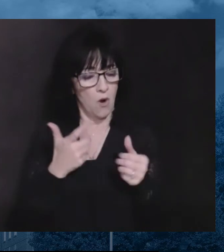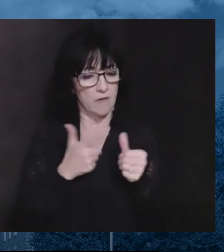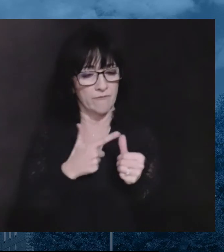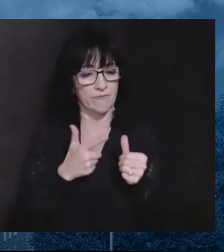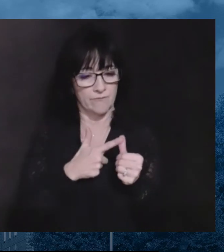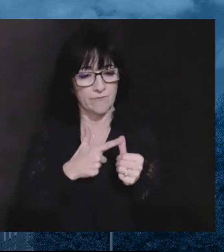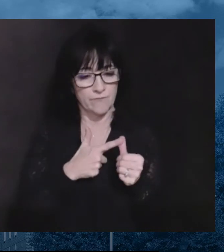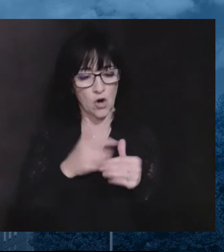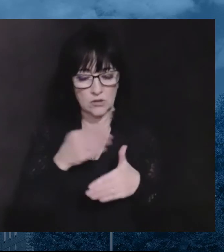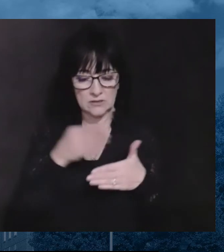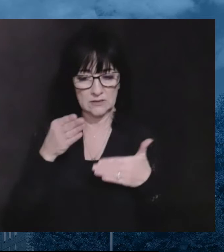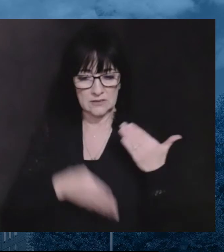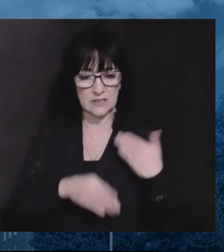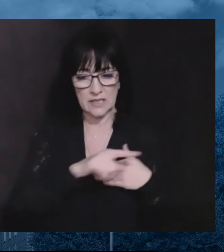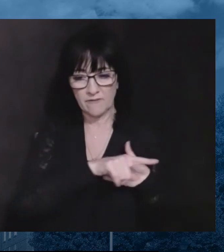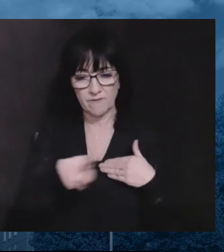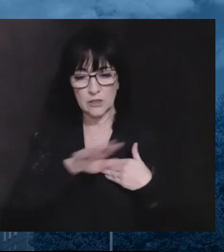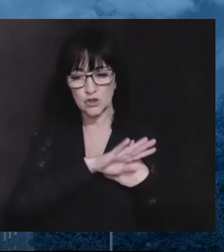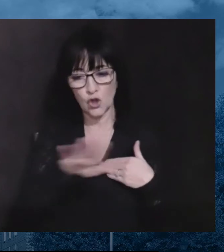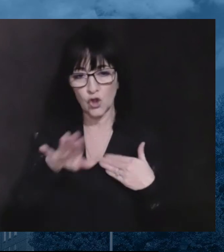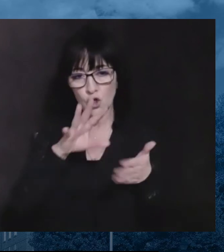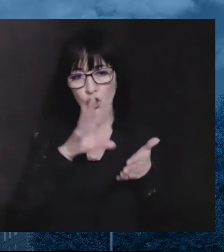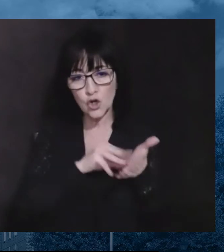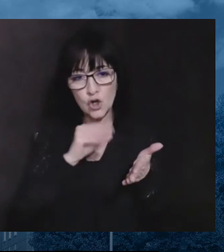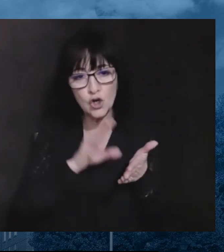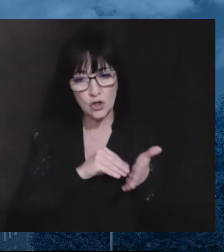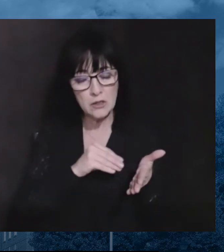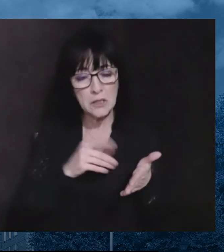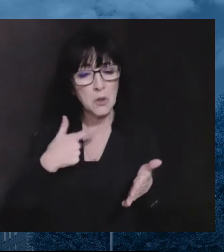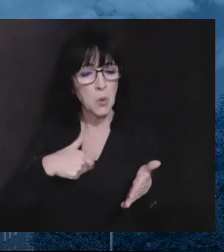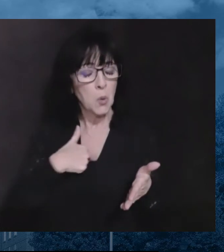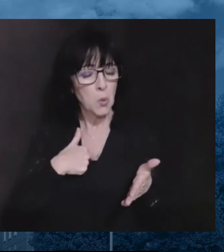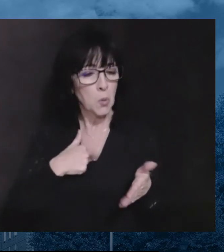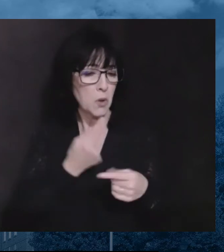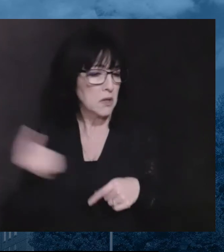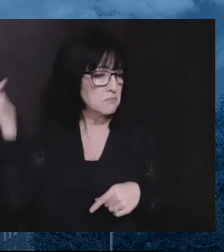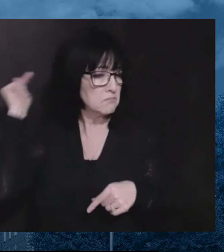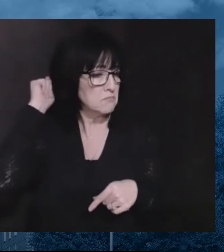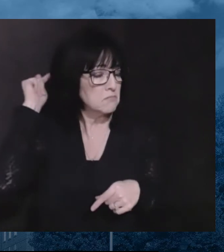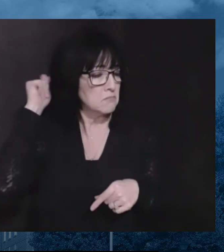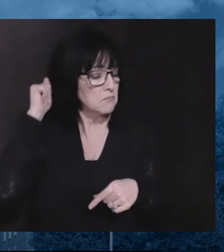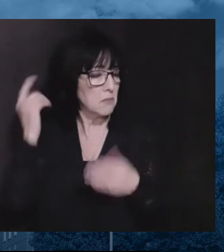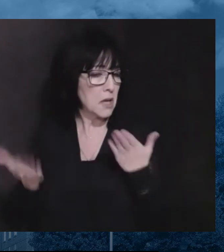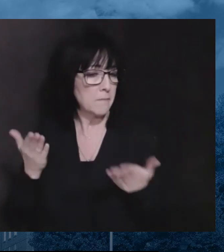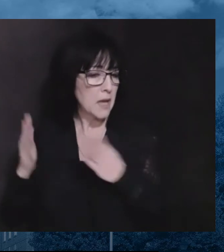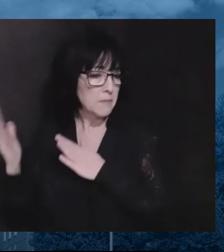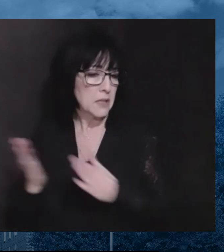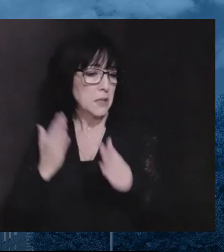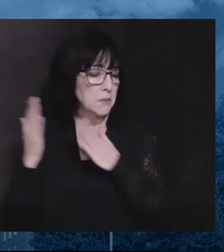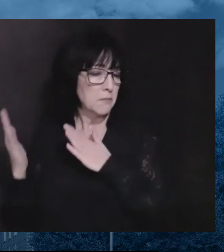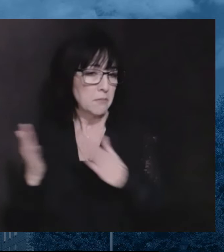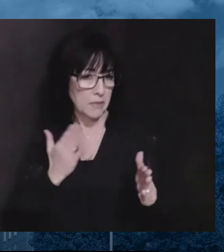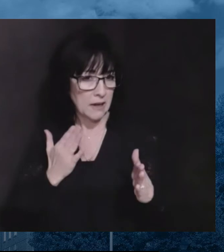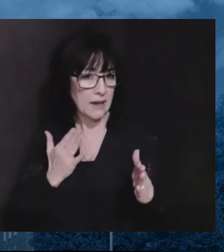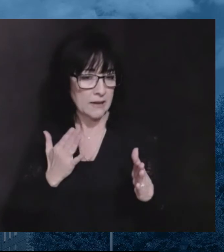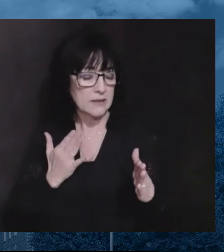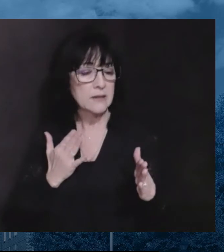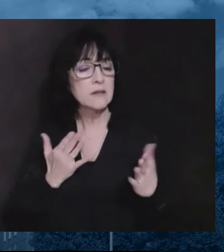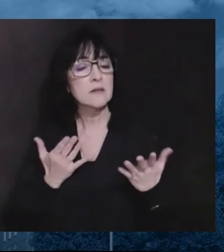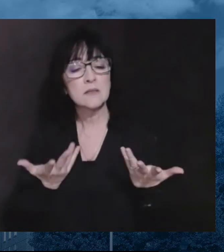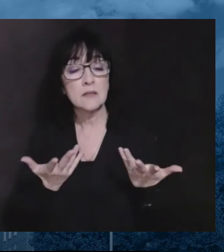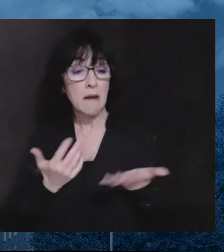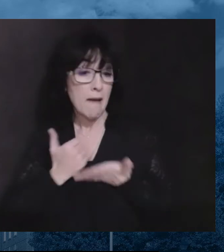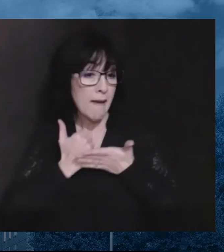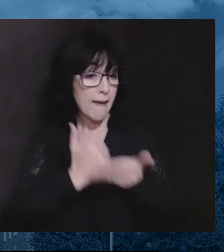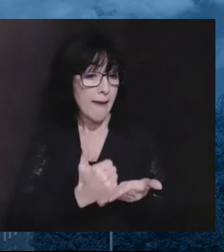we're loosely beginning to plan some things, but at this point, the typical ways, for example, extra help in the classroom